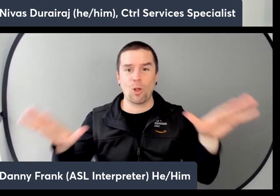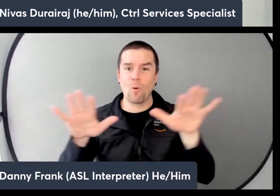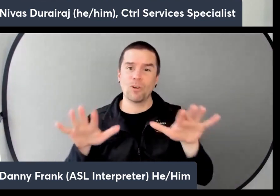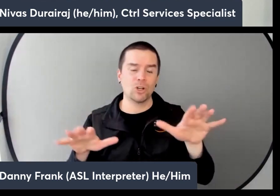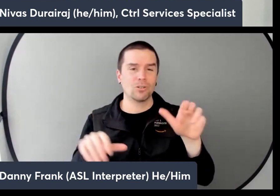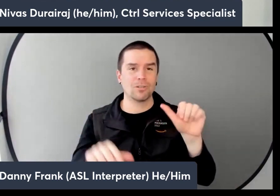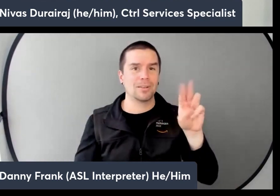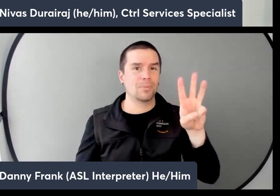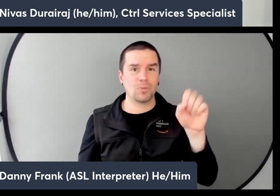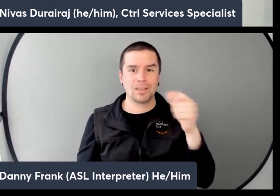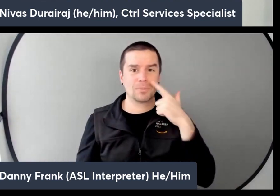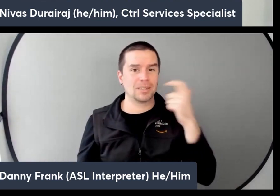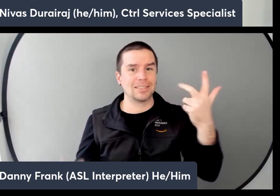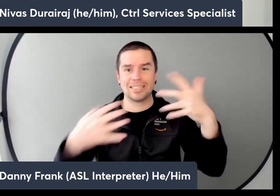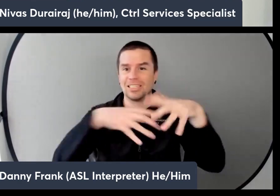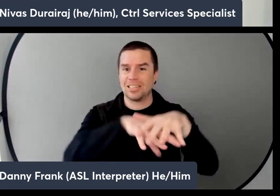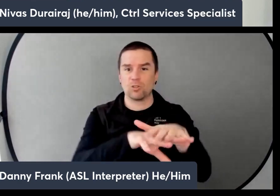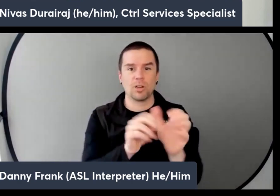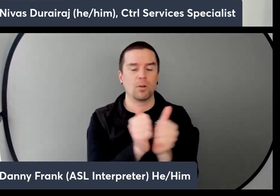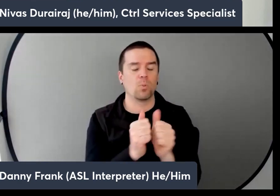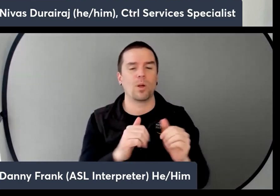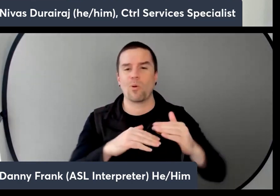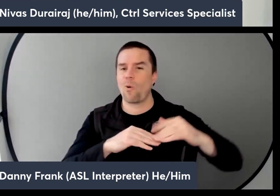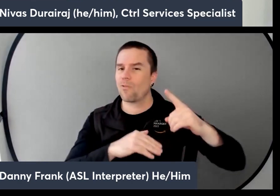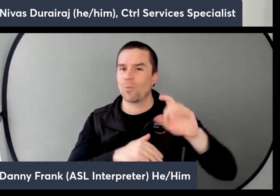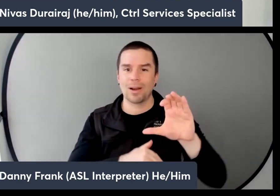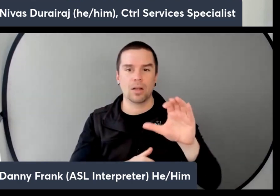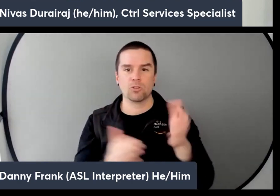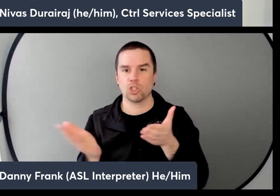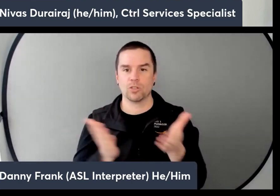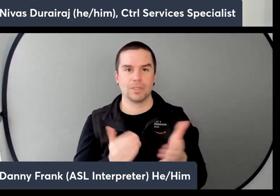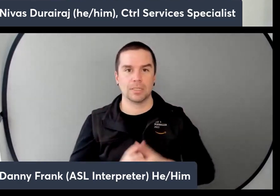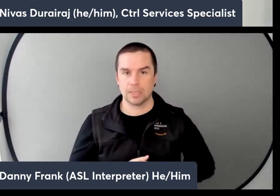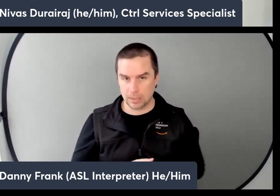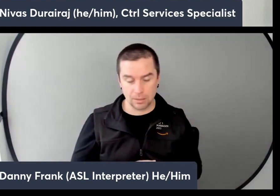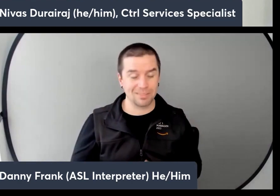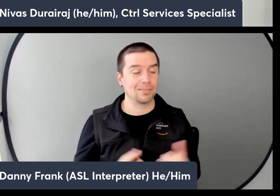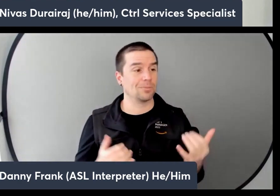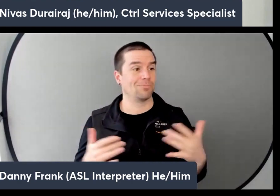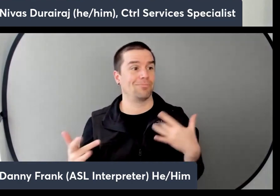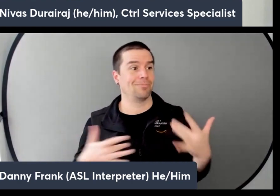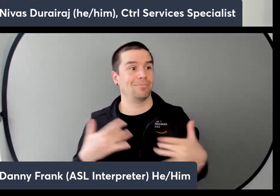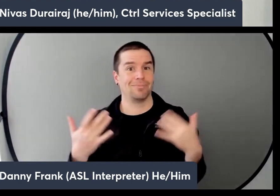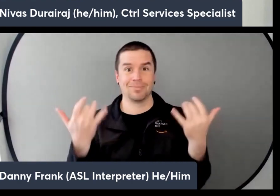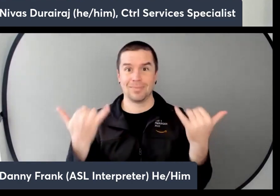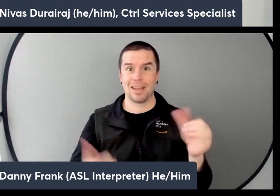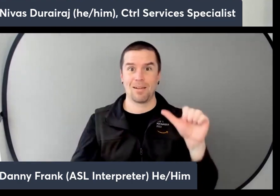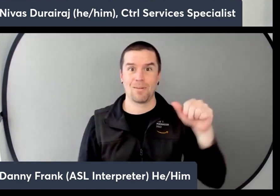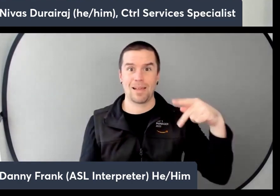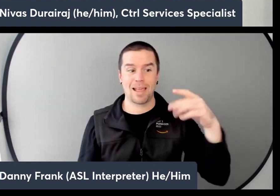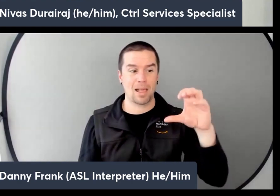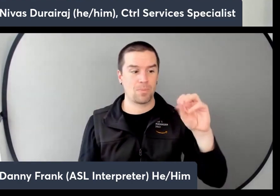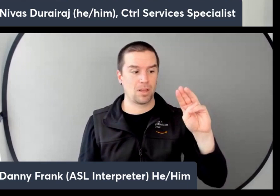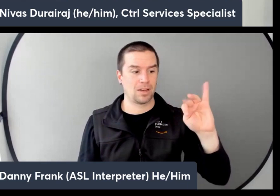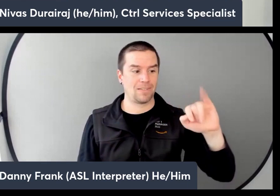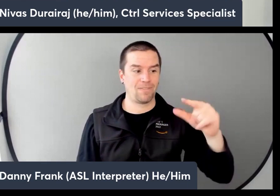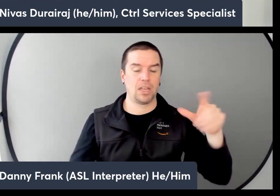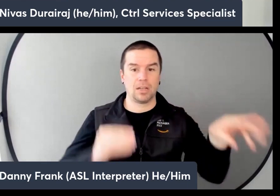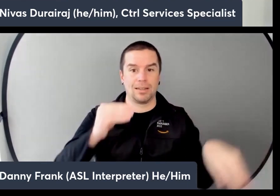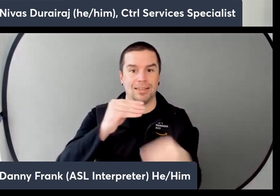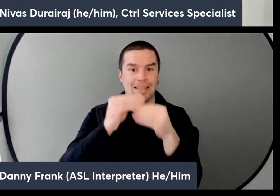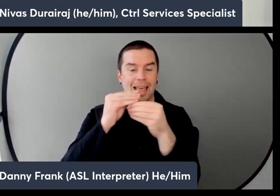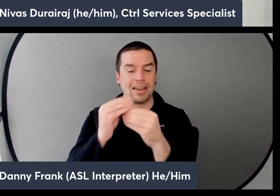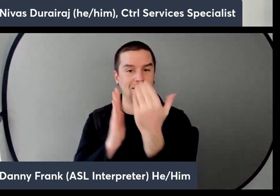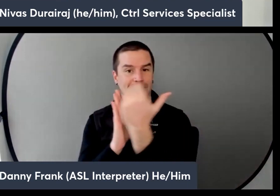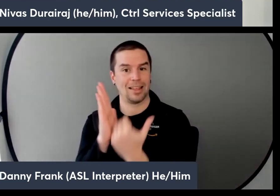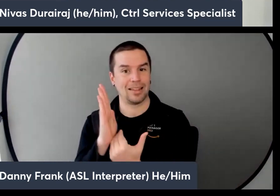it's integrated with over 100 services. So it's exciting that now AppConfig is on that list. And if